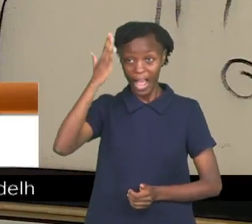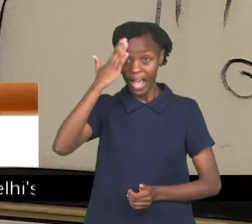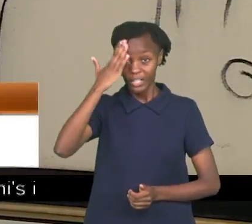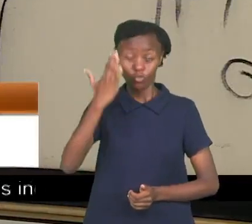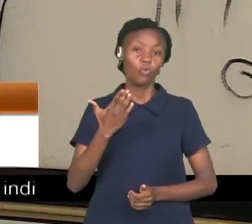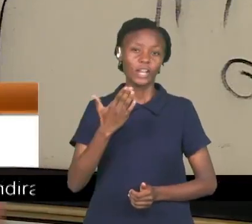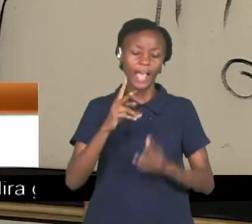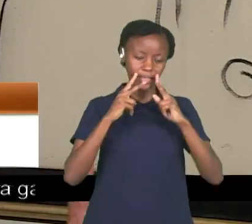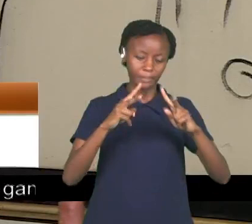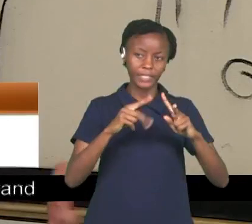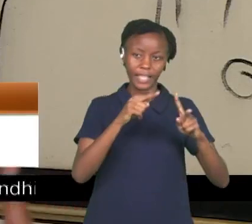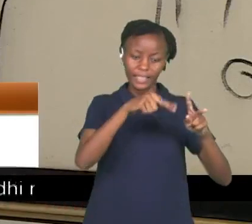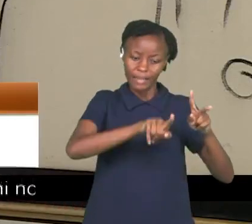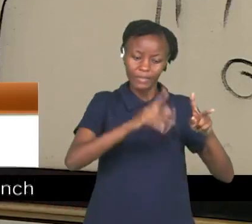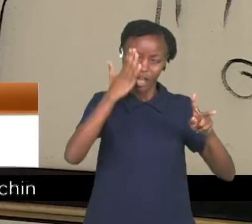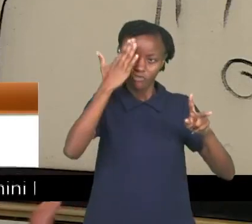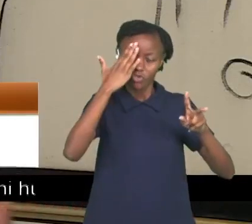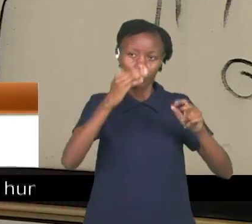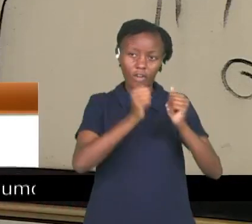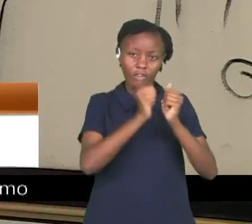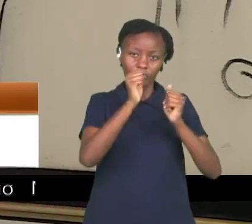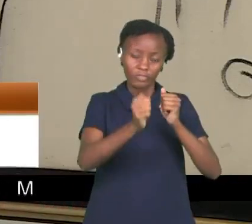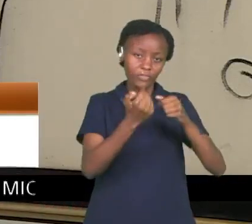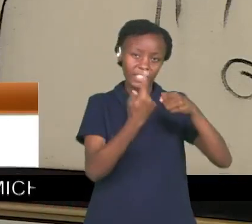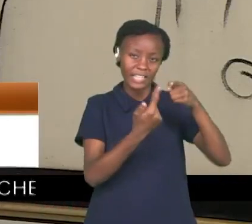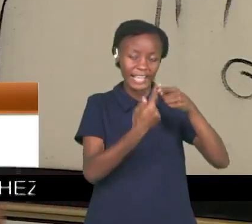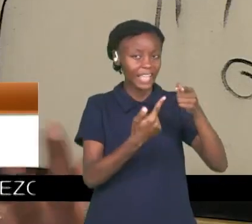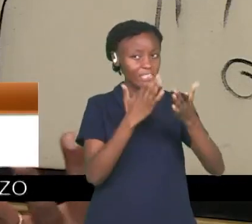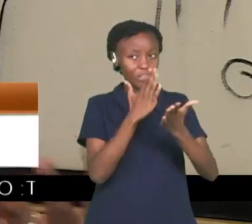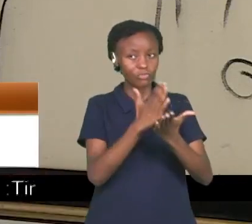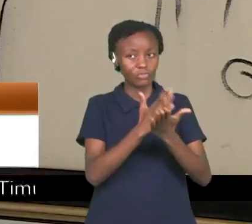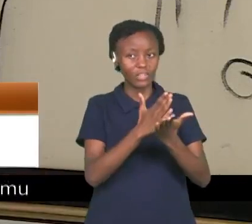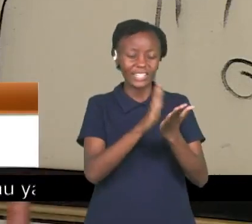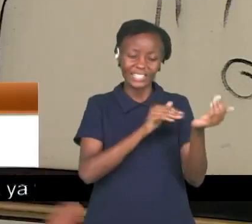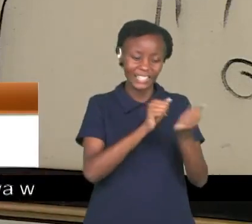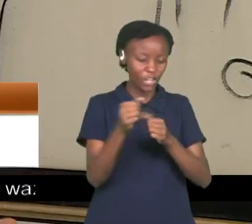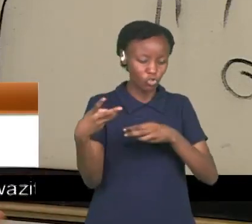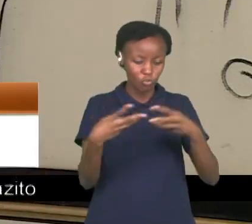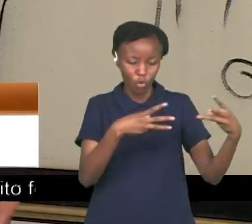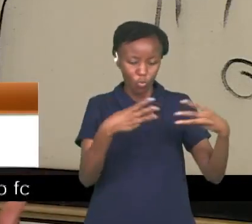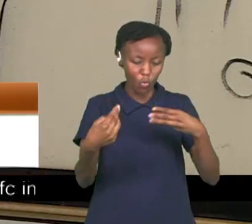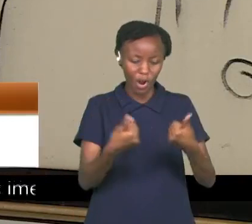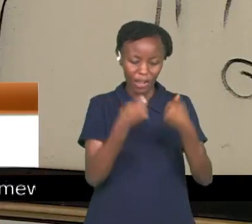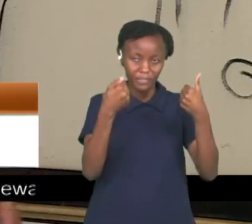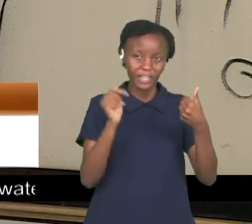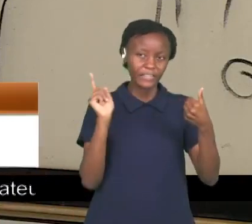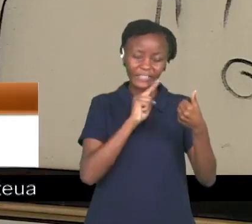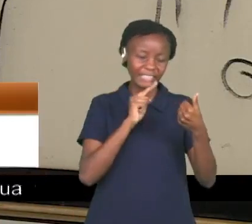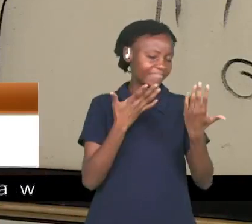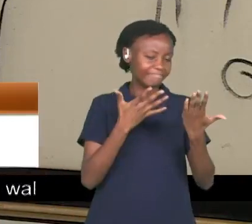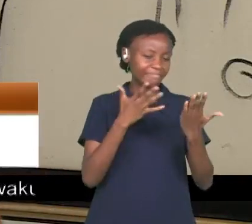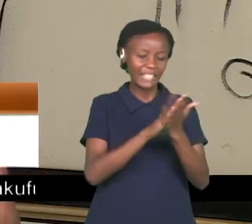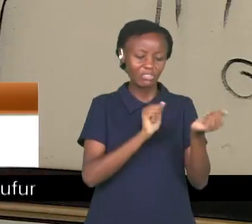they've experienced 15 years of, you know, destruction and, you know, war that has destroyed everything they